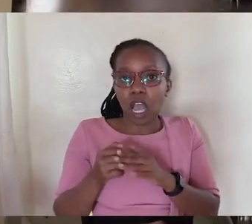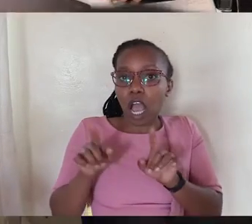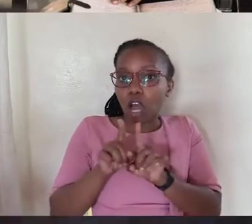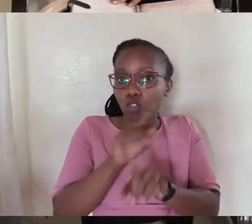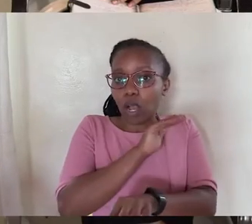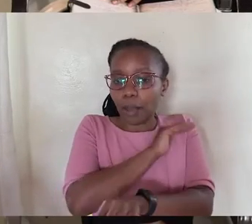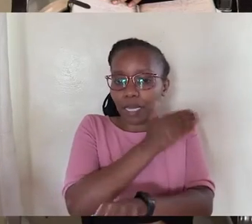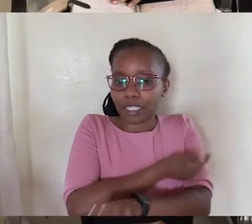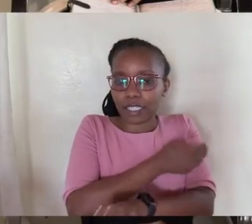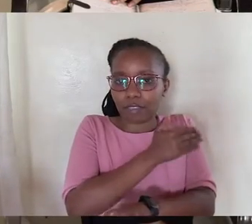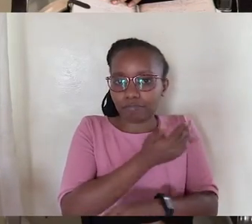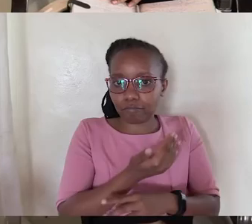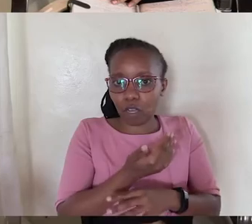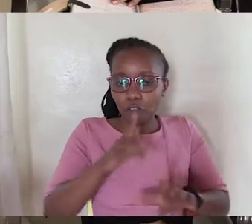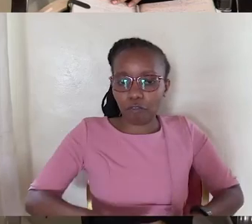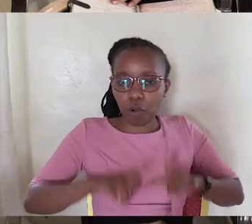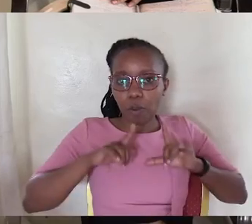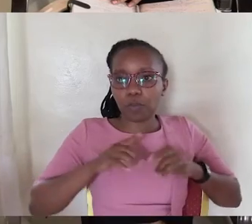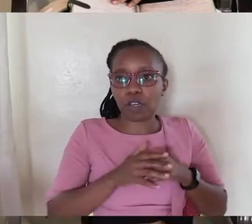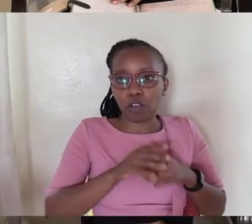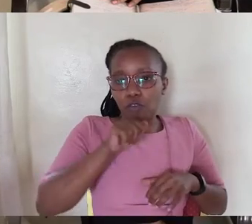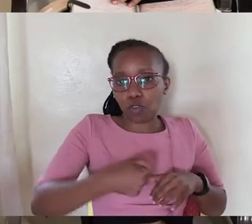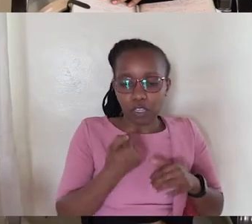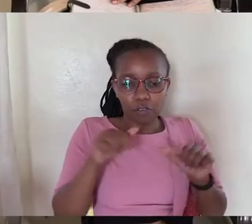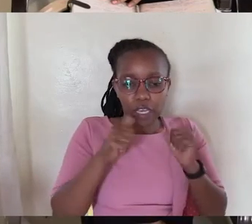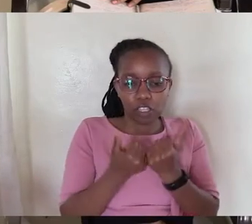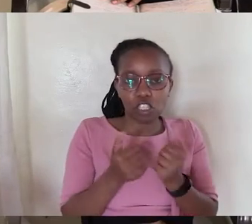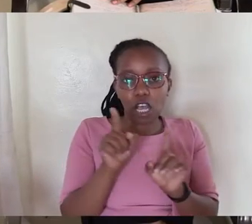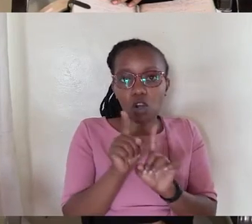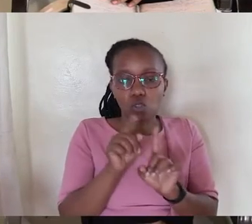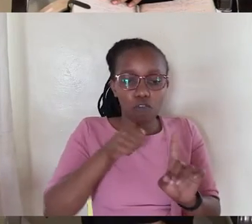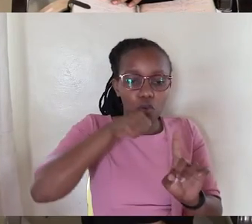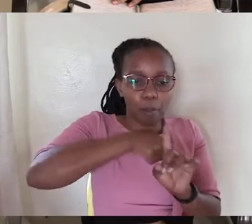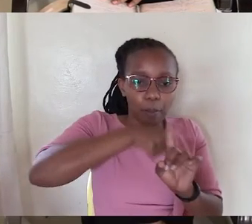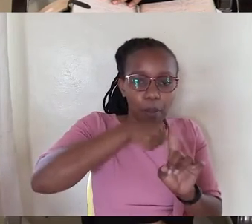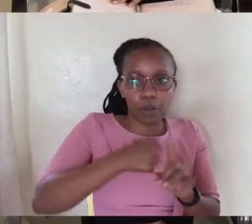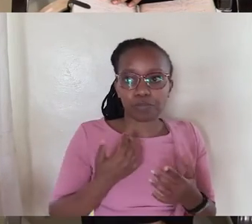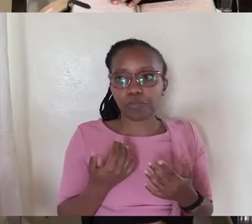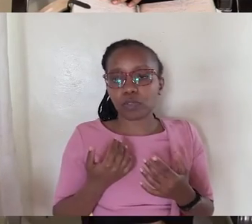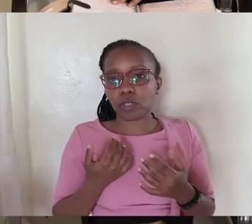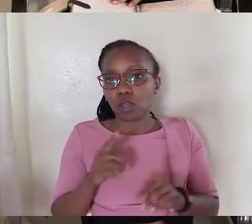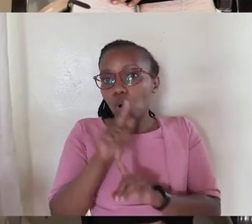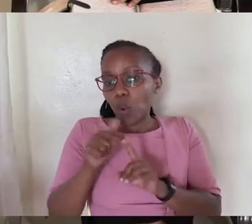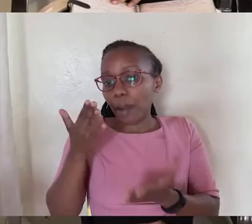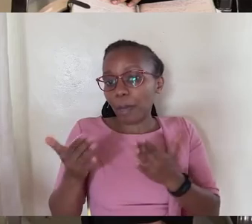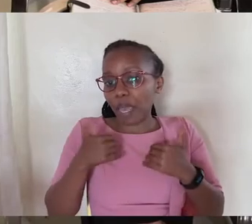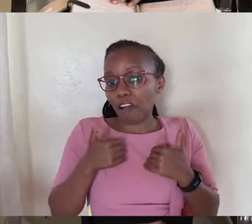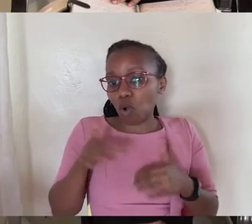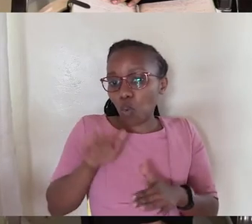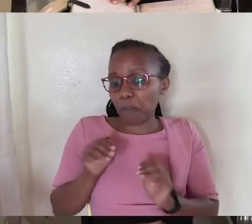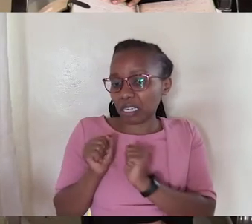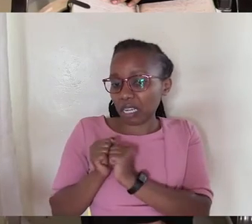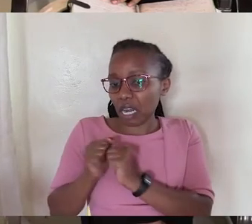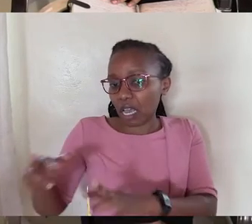of survivors, number one for self-agency and number one for advocacy. If you put another 10 Jackies like this in front of the